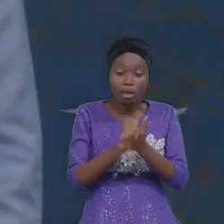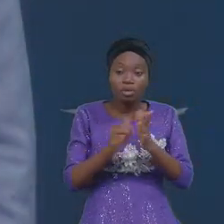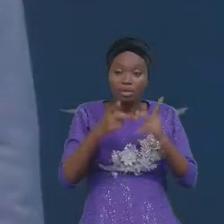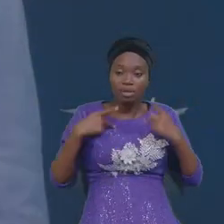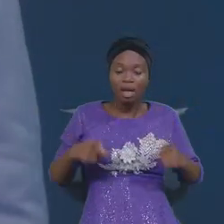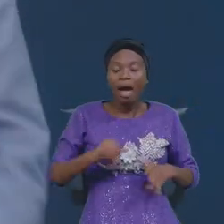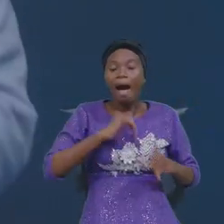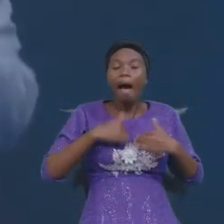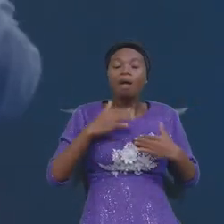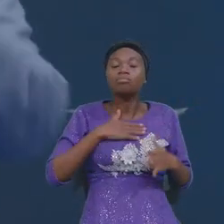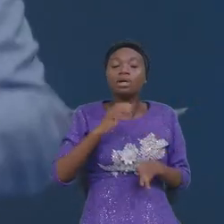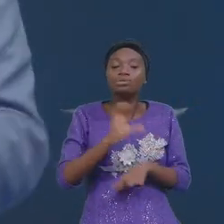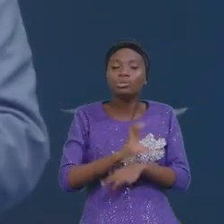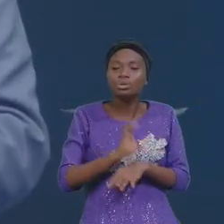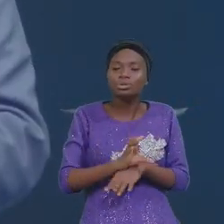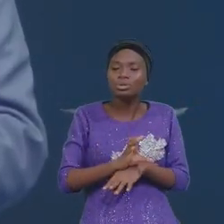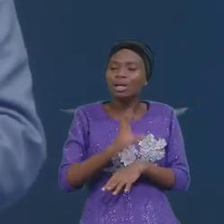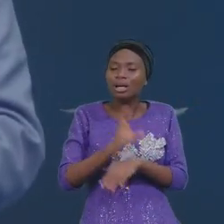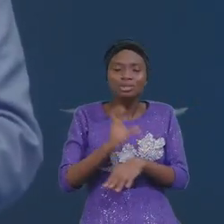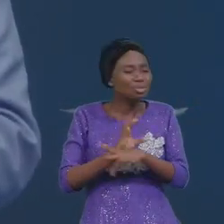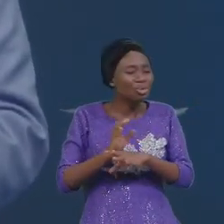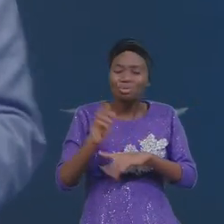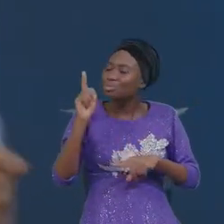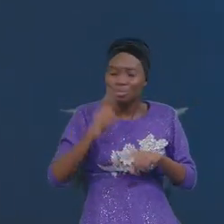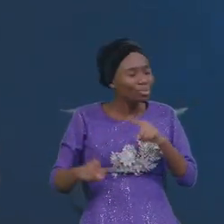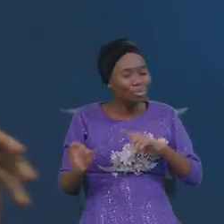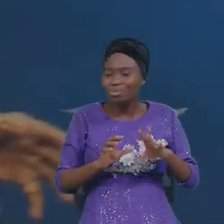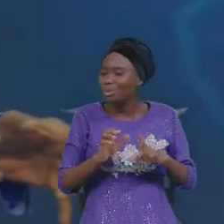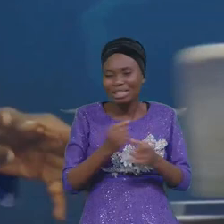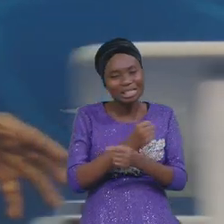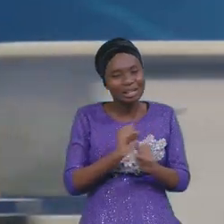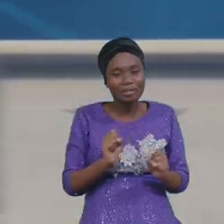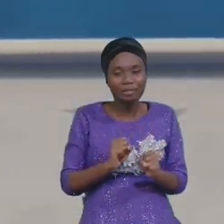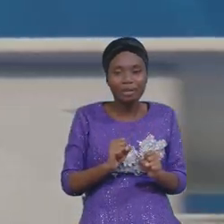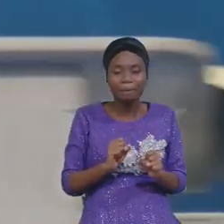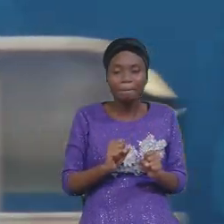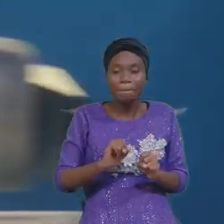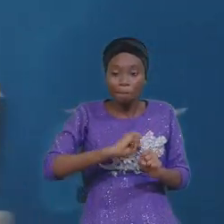church. Church does not save. I have